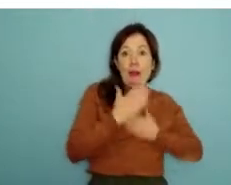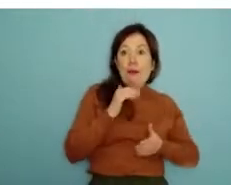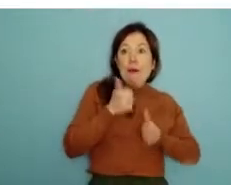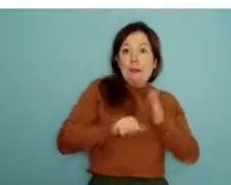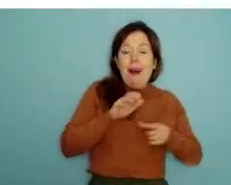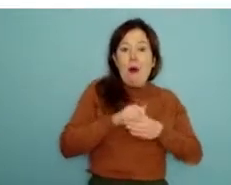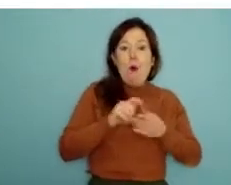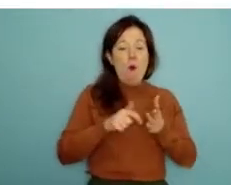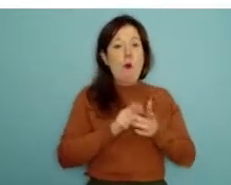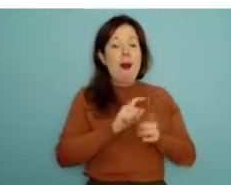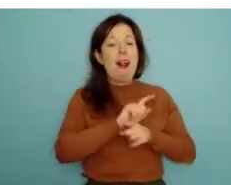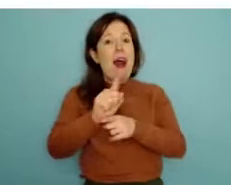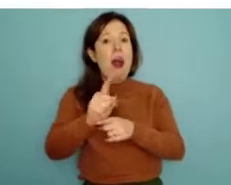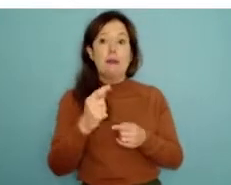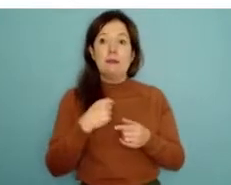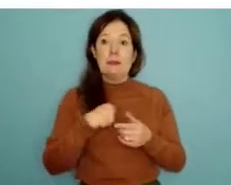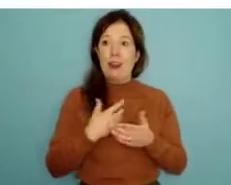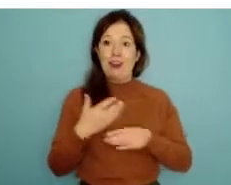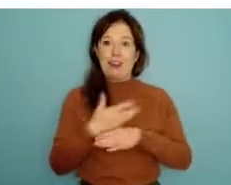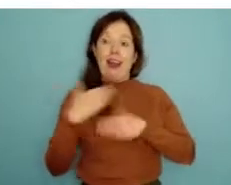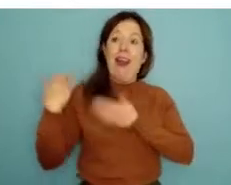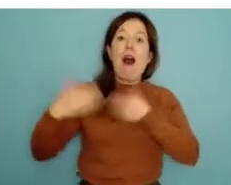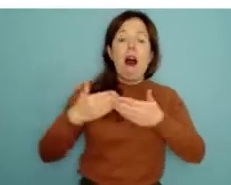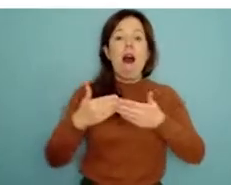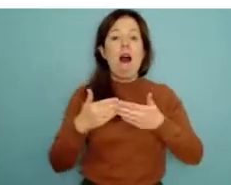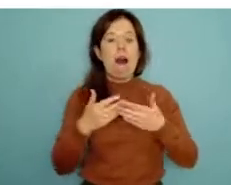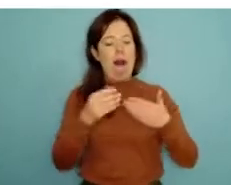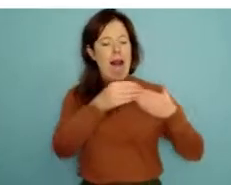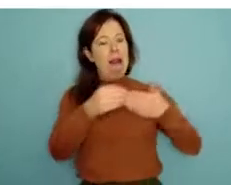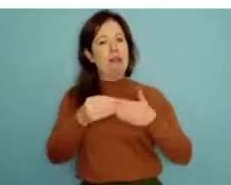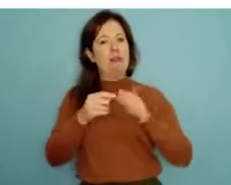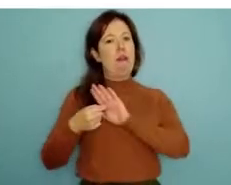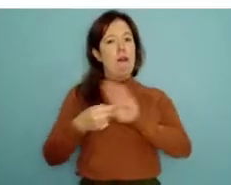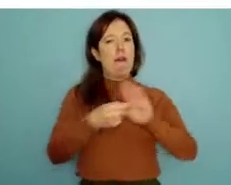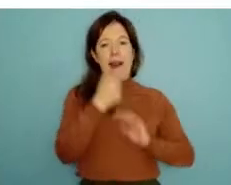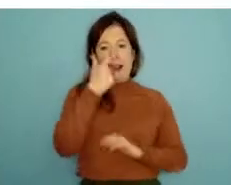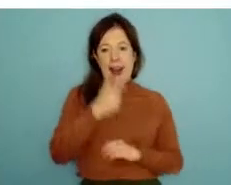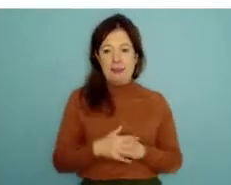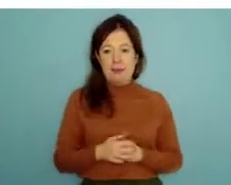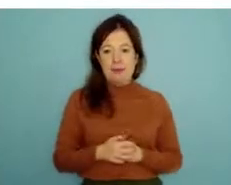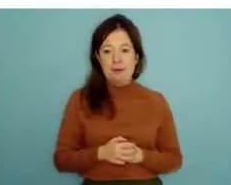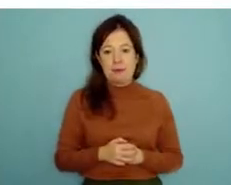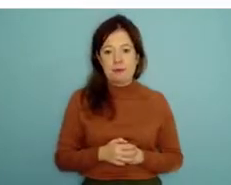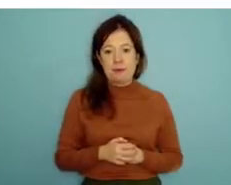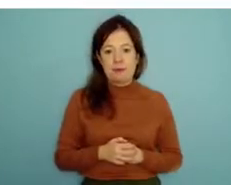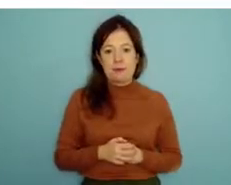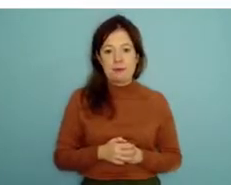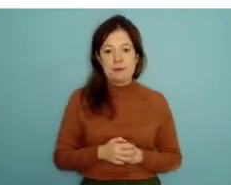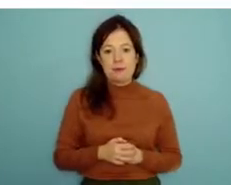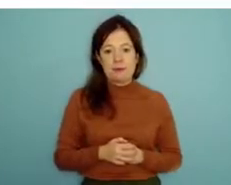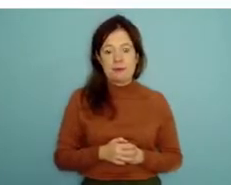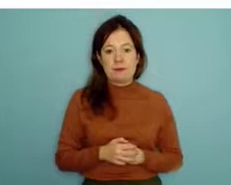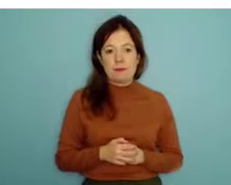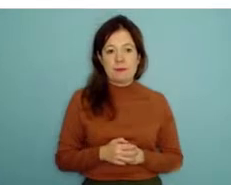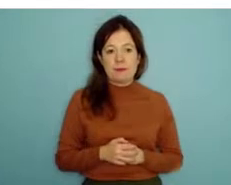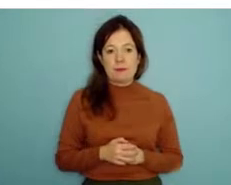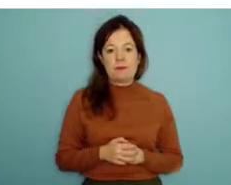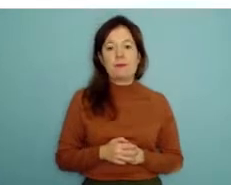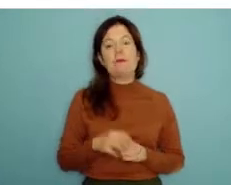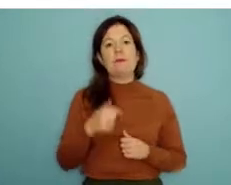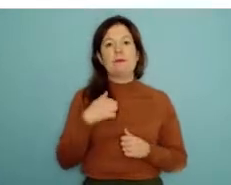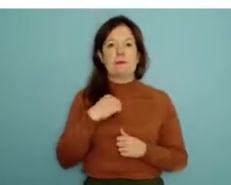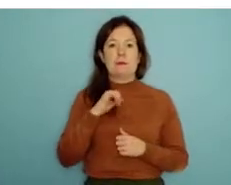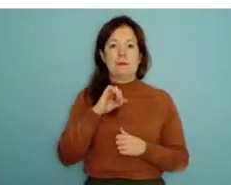Before we move on to introducing our amazing speakers to you, I just wanted to run through some quick housekeeping with you all. So next